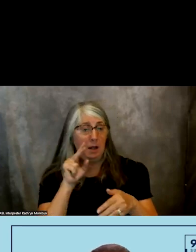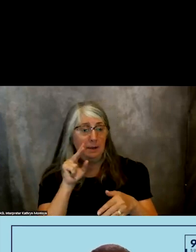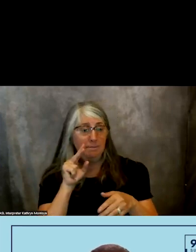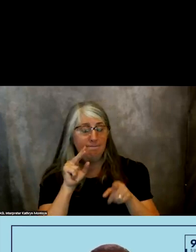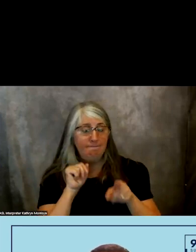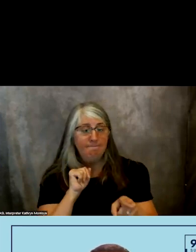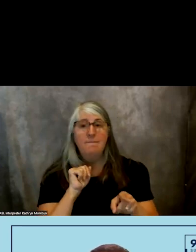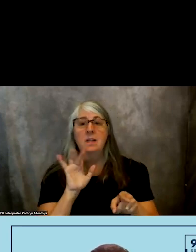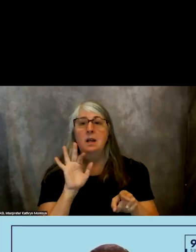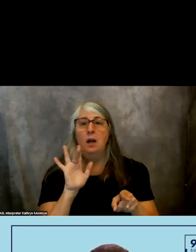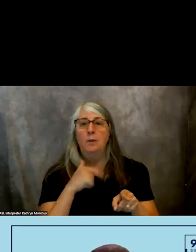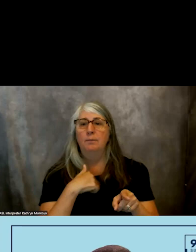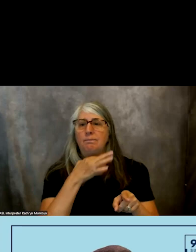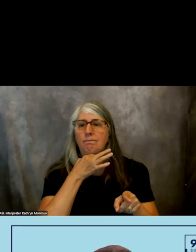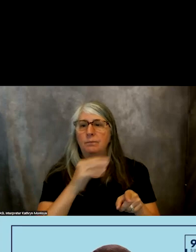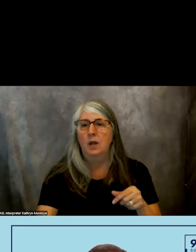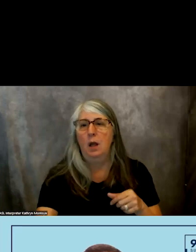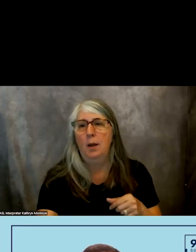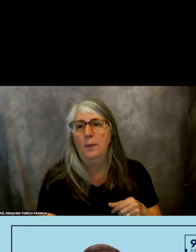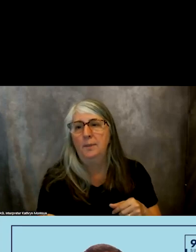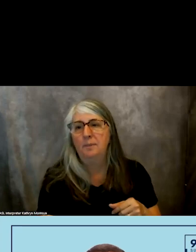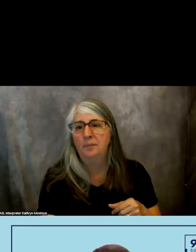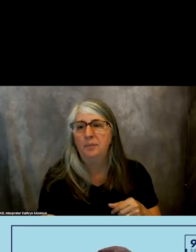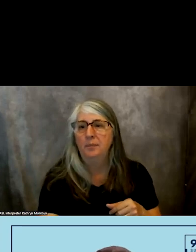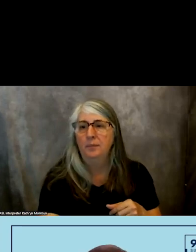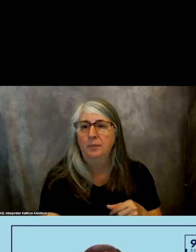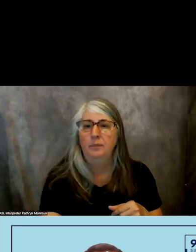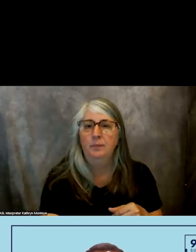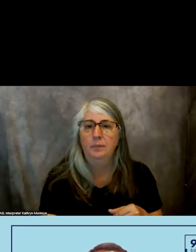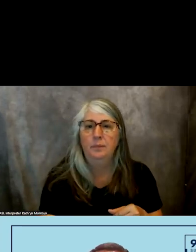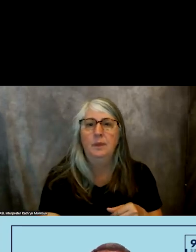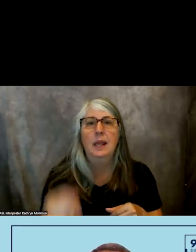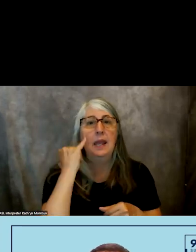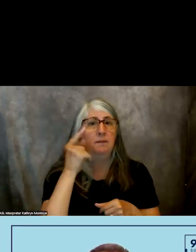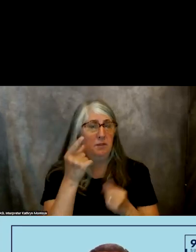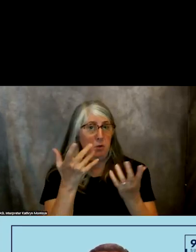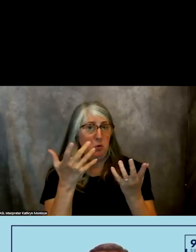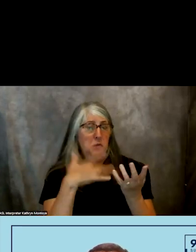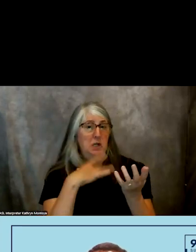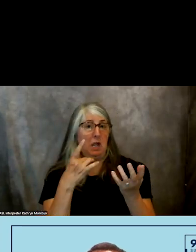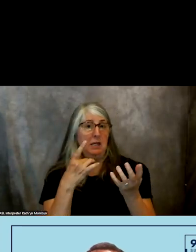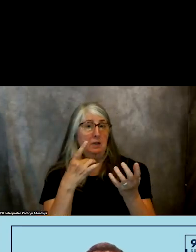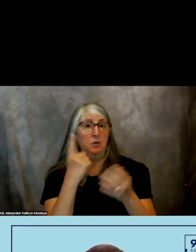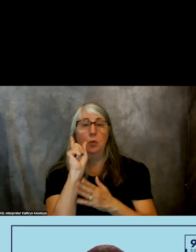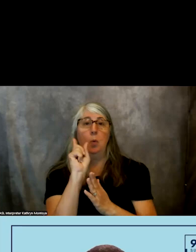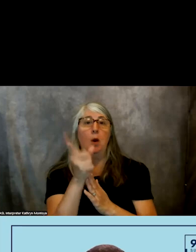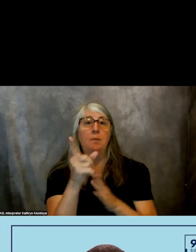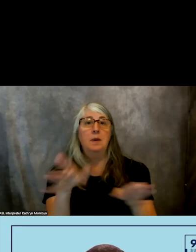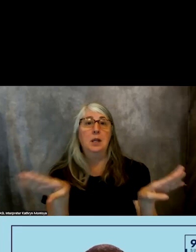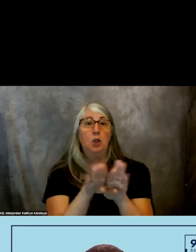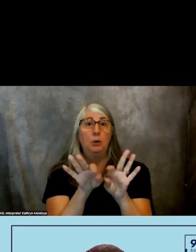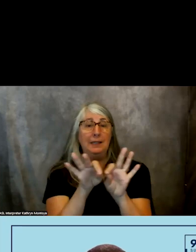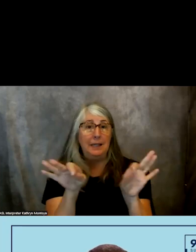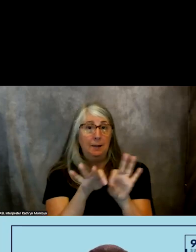just wondering if you would like to maybe make a 1 minute or so closing statement. And